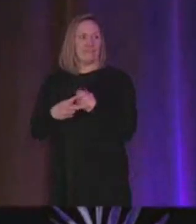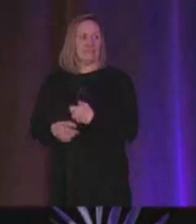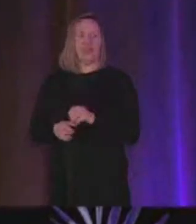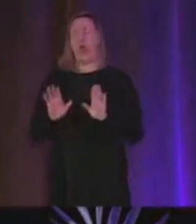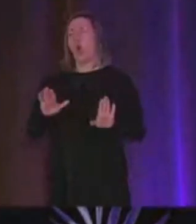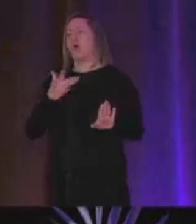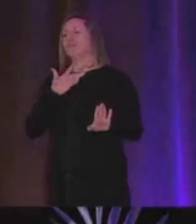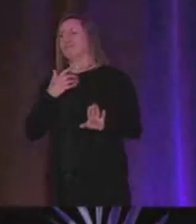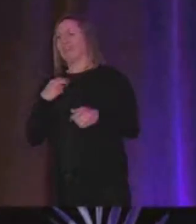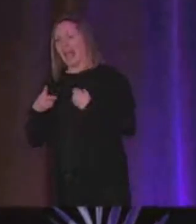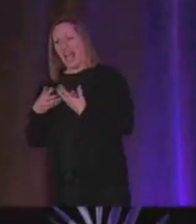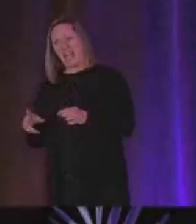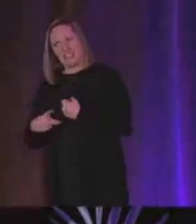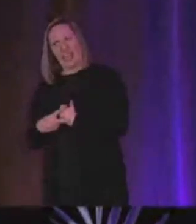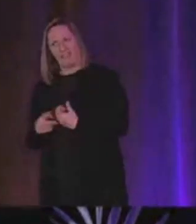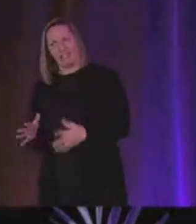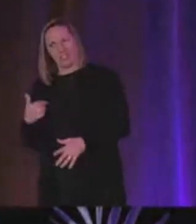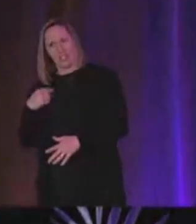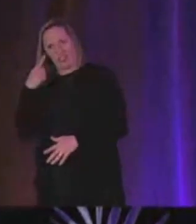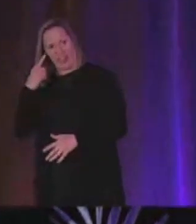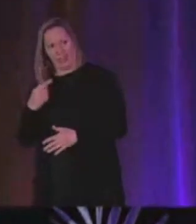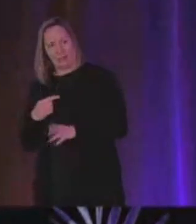Oh yeah, I saved it, I think.